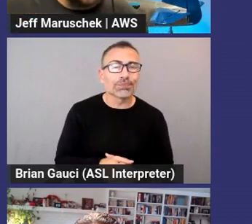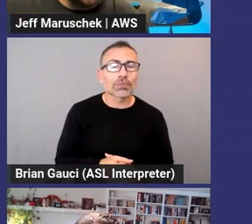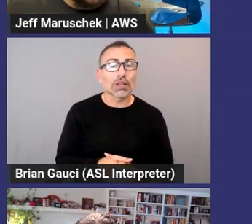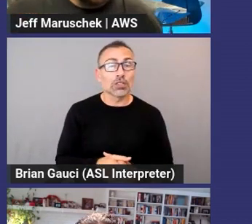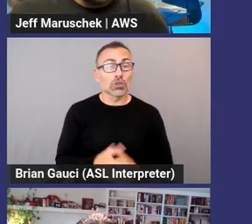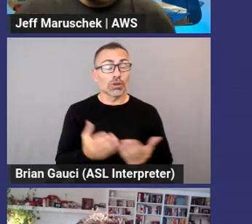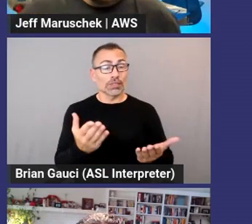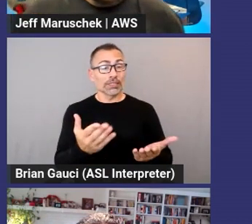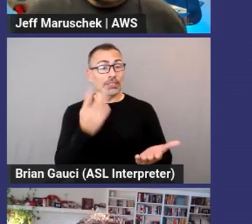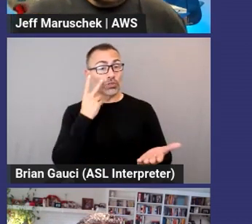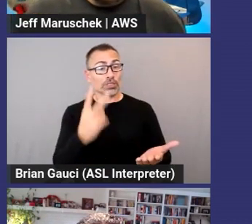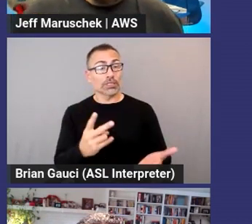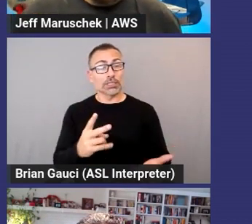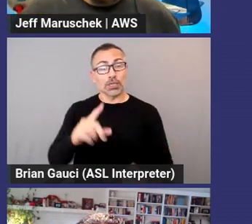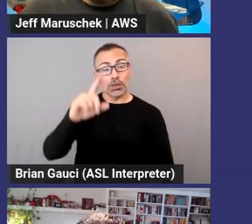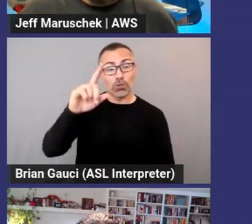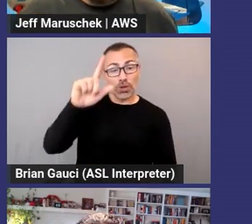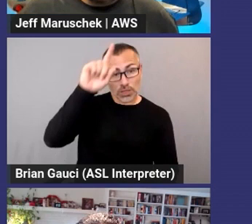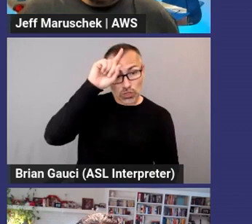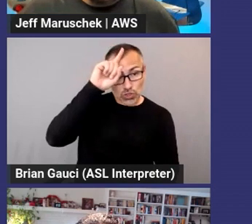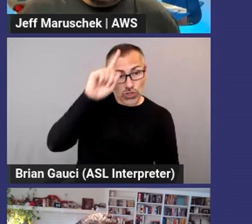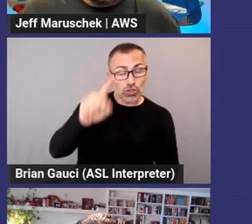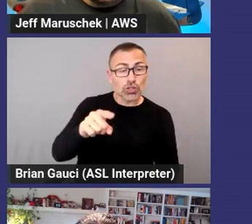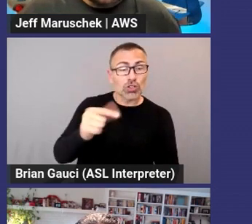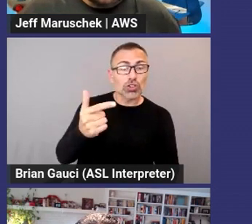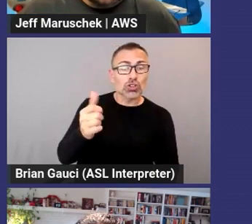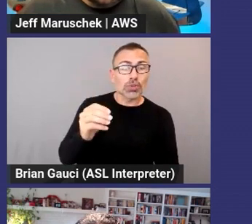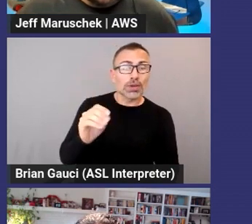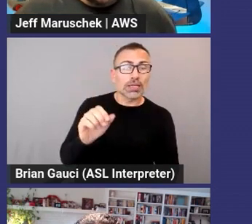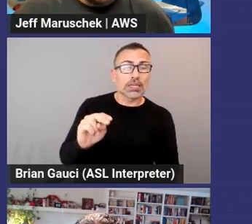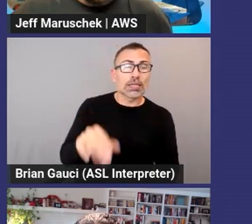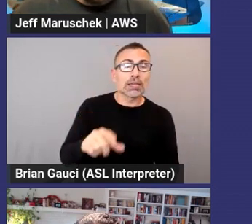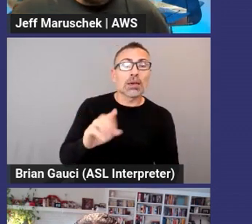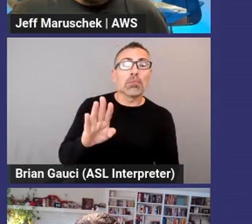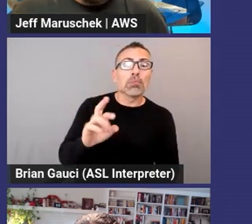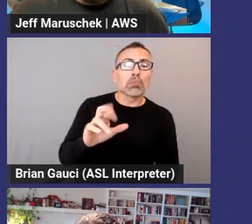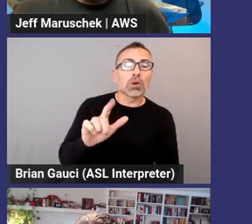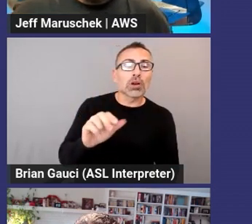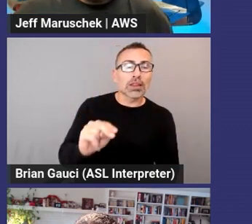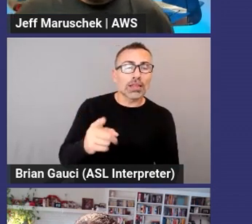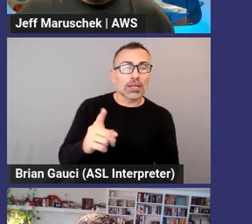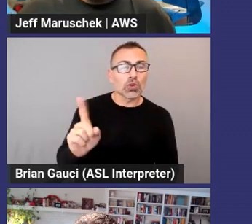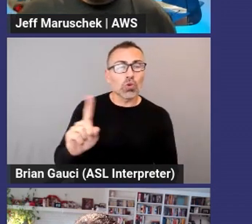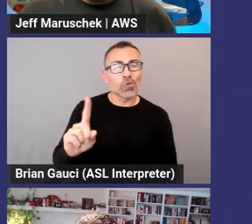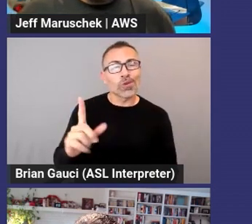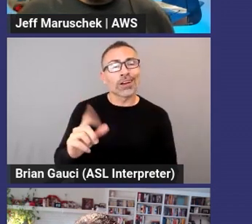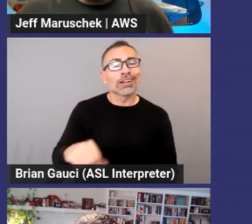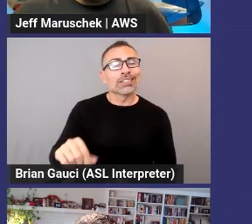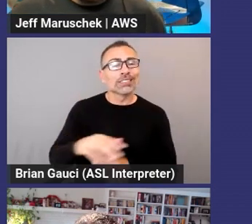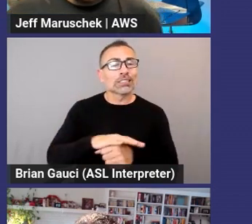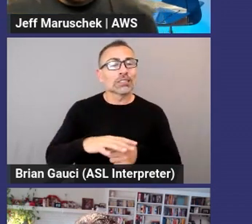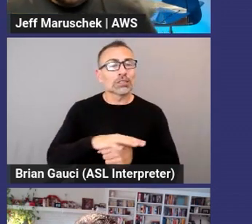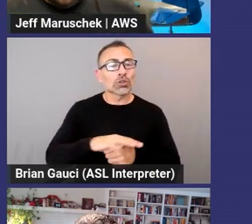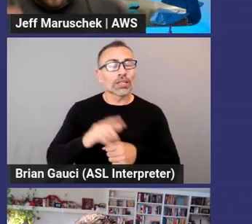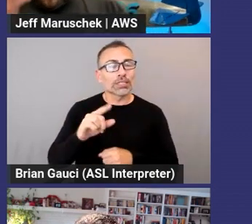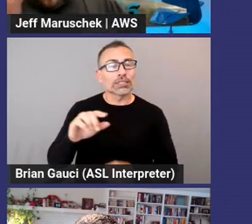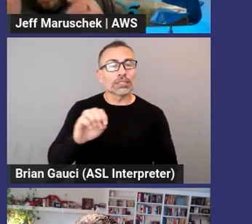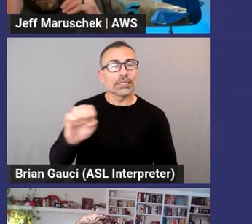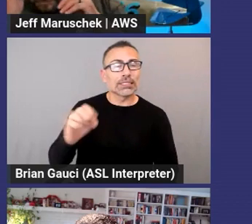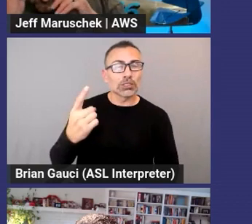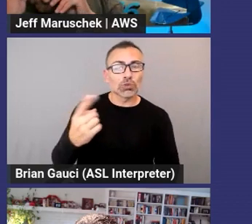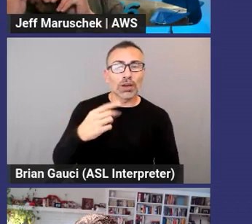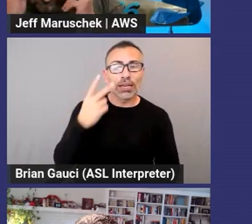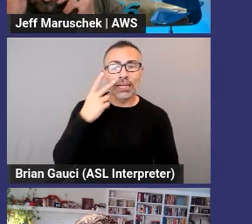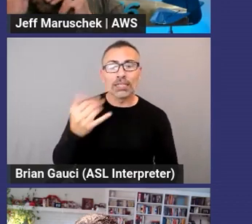the Berlin, Germany example that we were just talking about, the service location is US East 1. I see my current time to first byte as